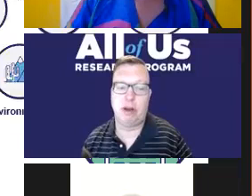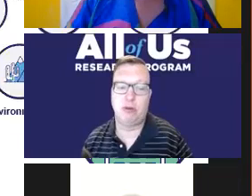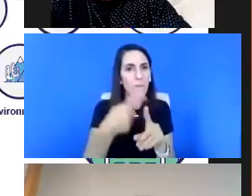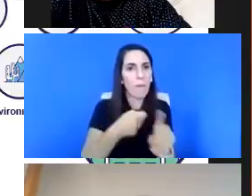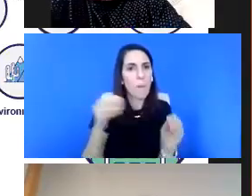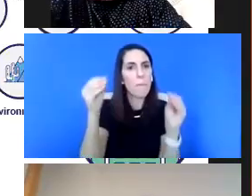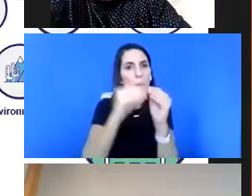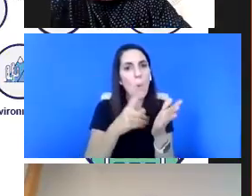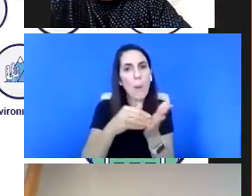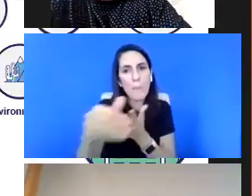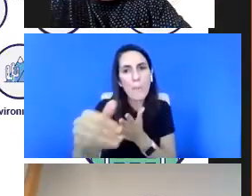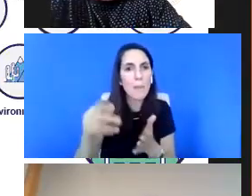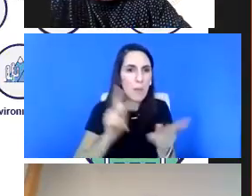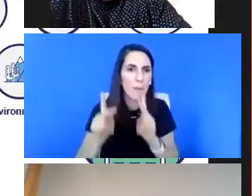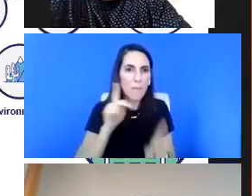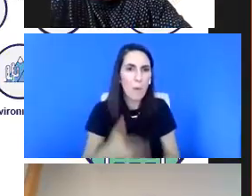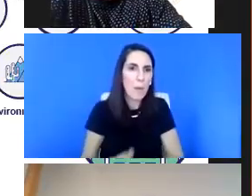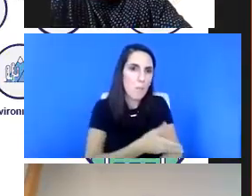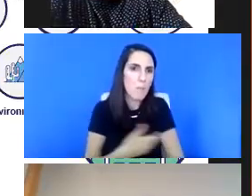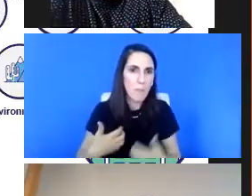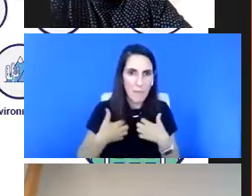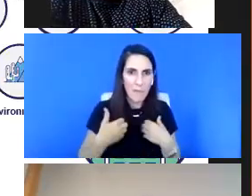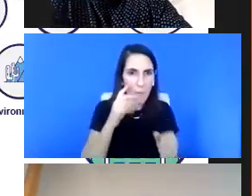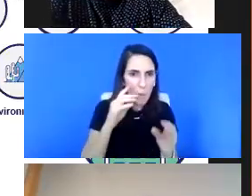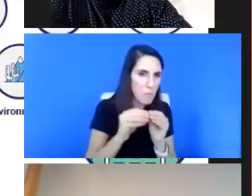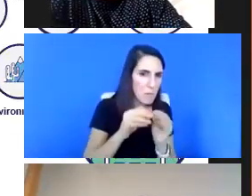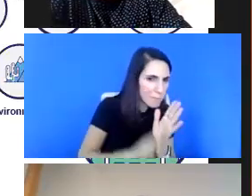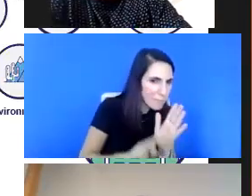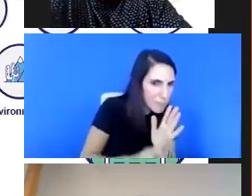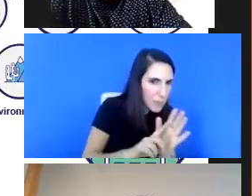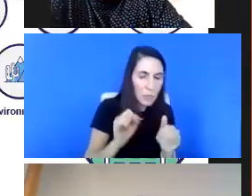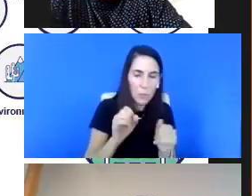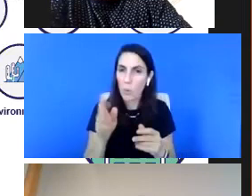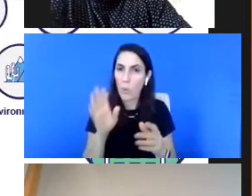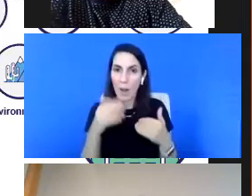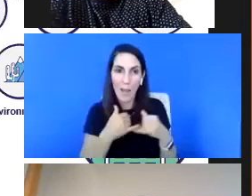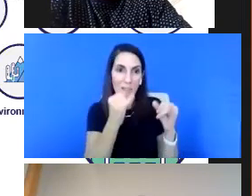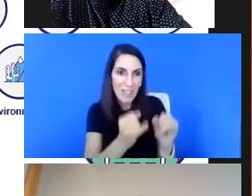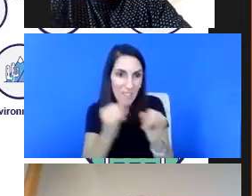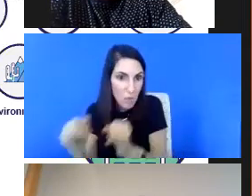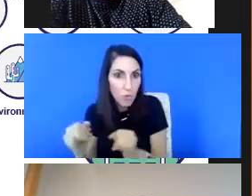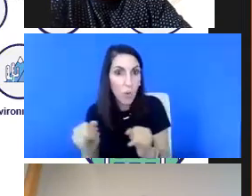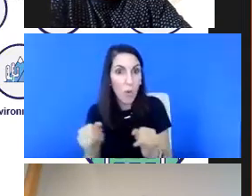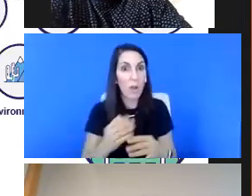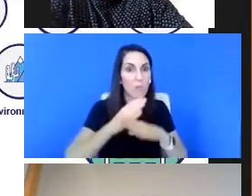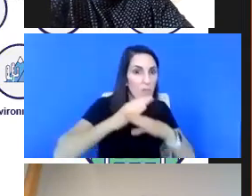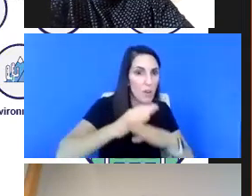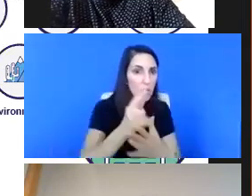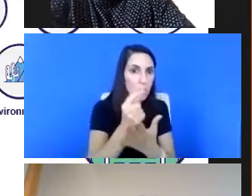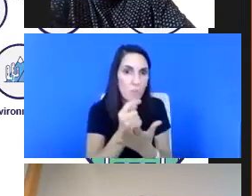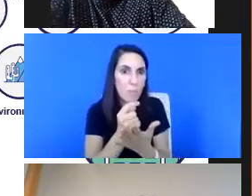to accelerate research to improve health and so we can have individualized prevention, treatment, and care for all of us.